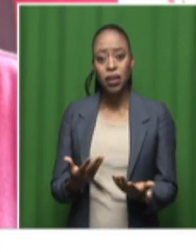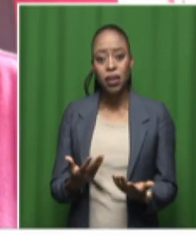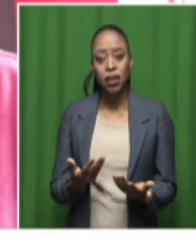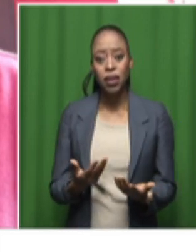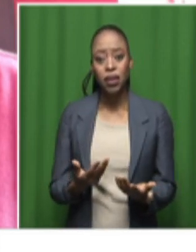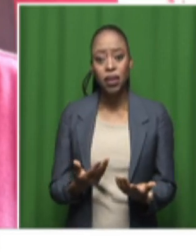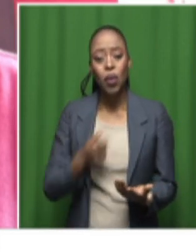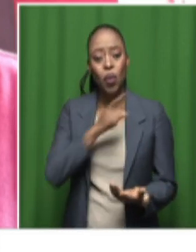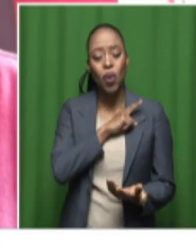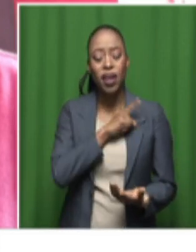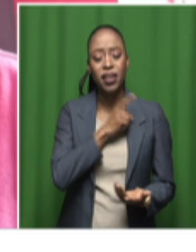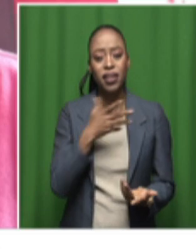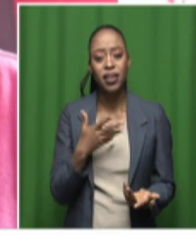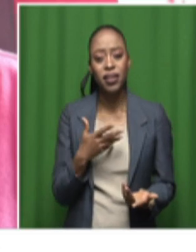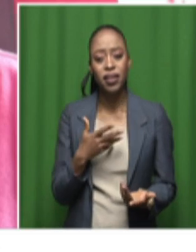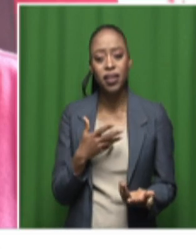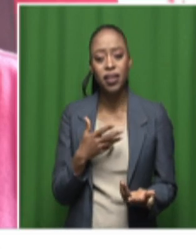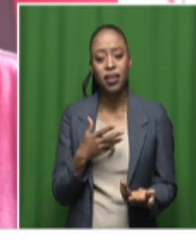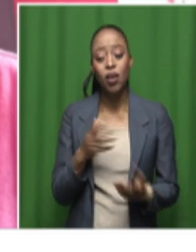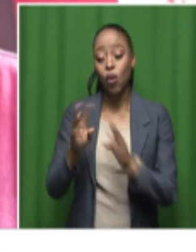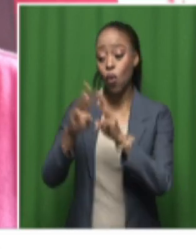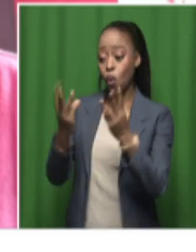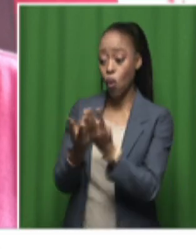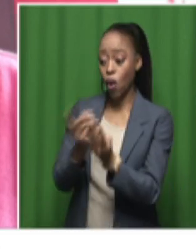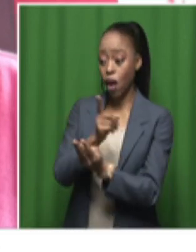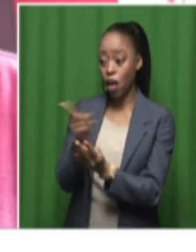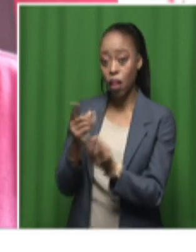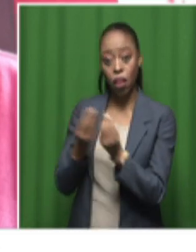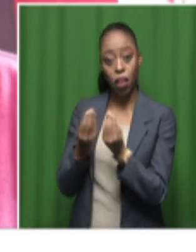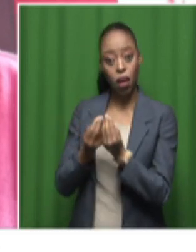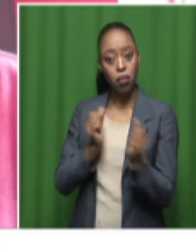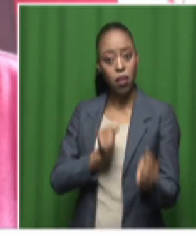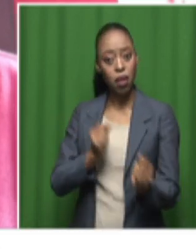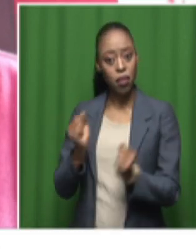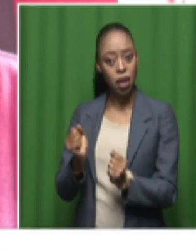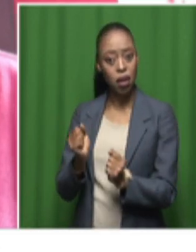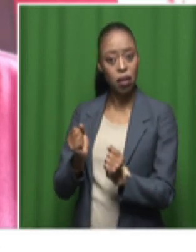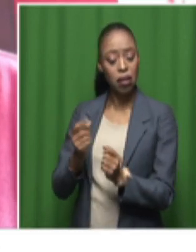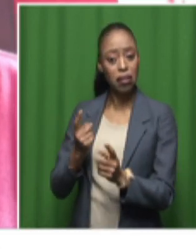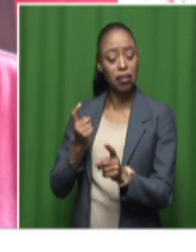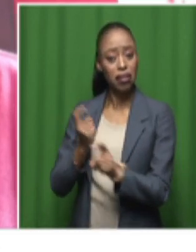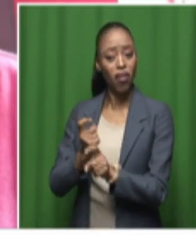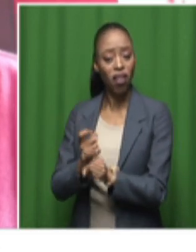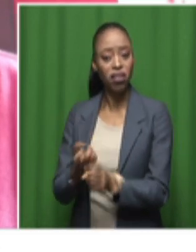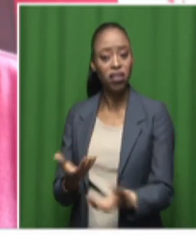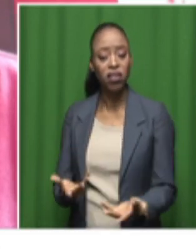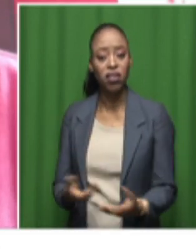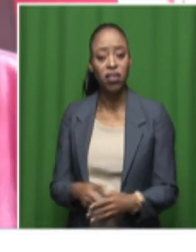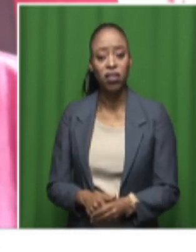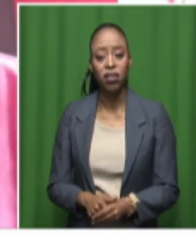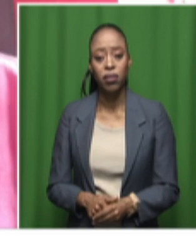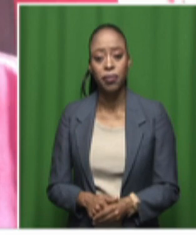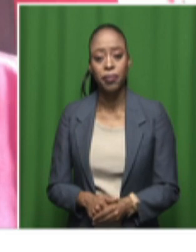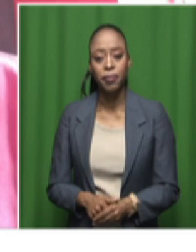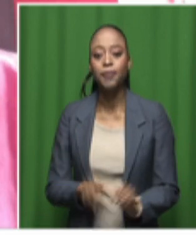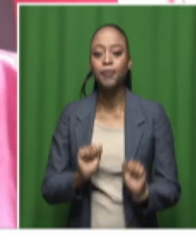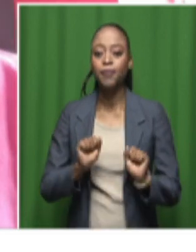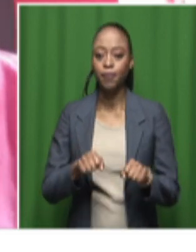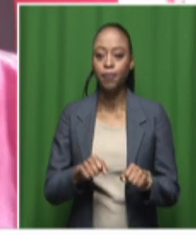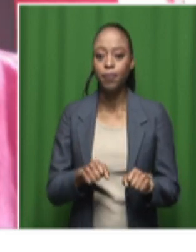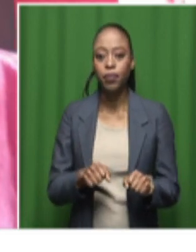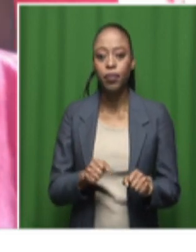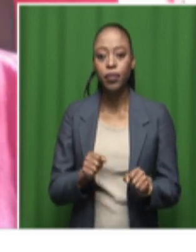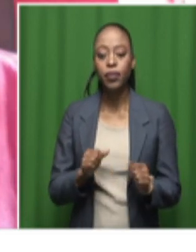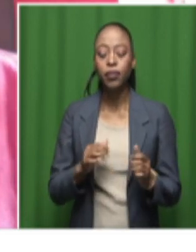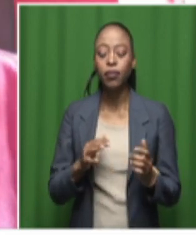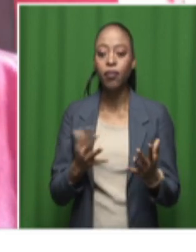Why would it? Because when you look globally, things are still looking very, very hard. Yes, Leanne. But